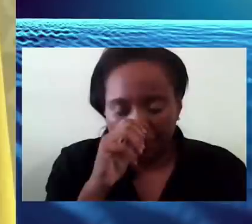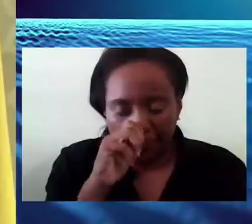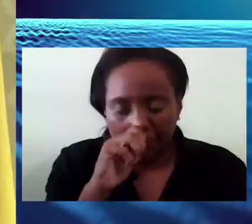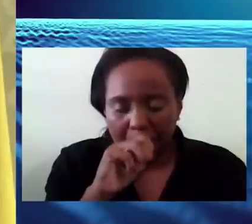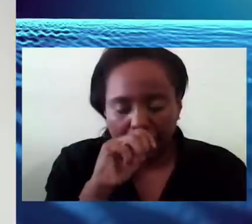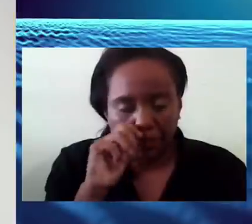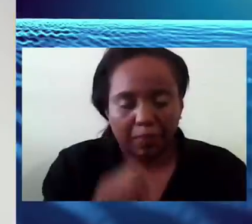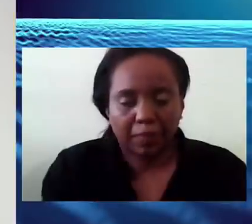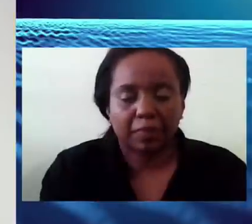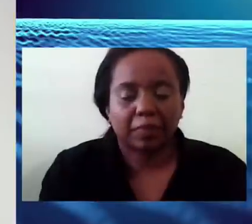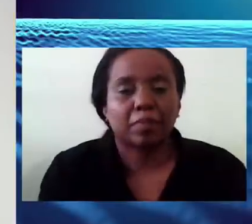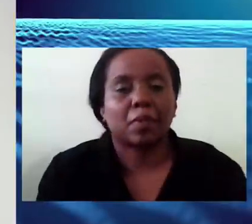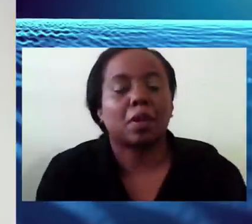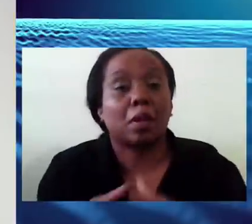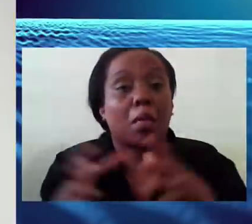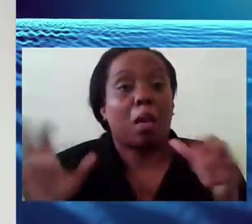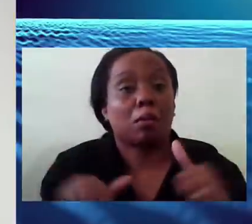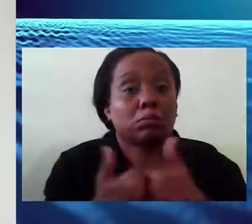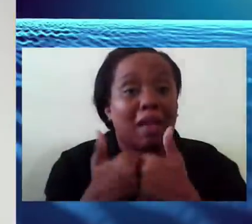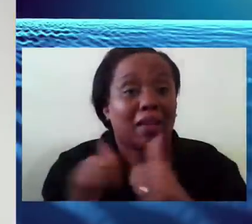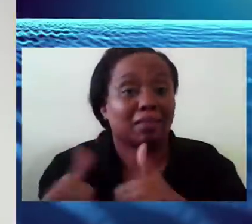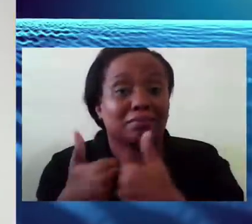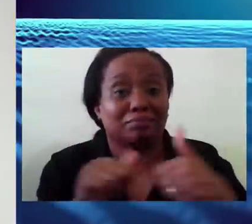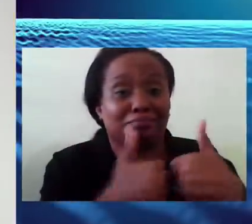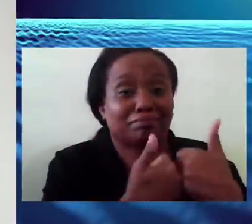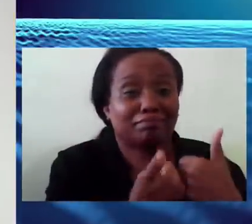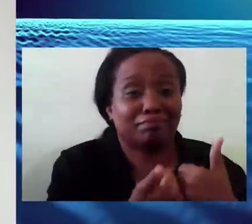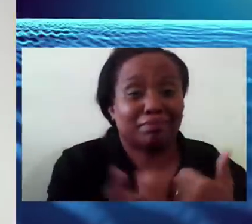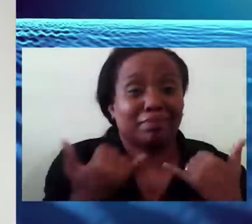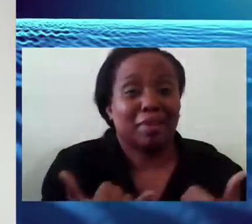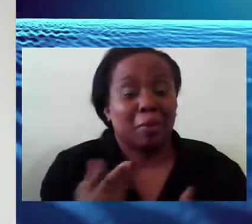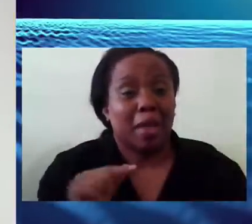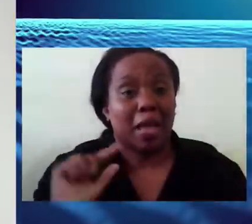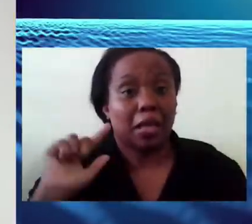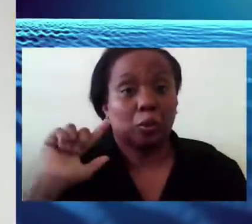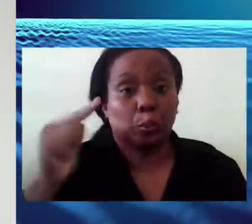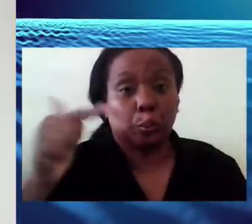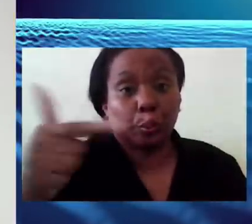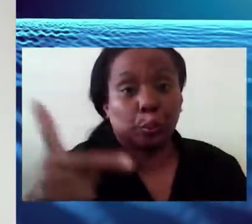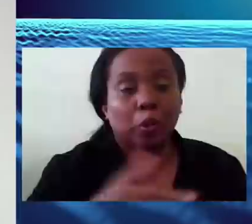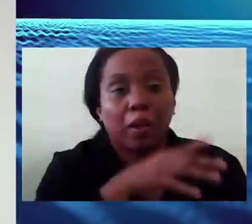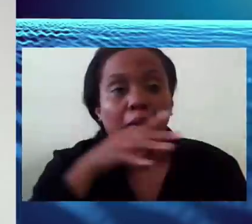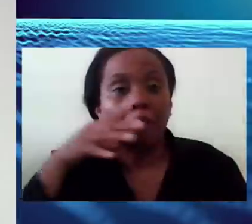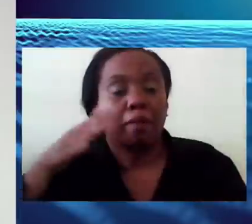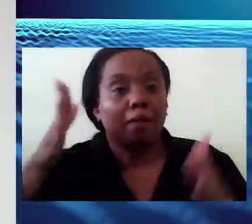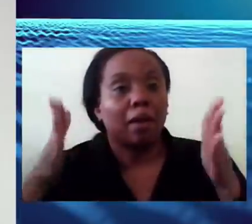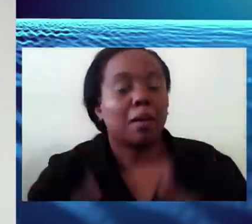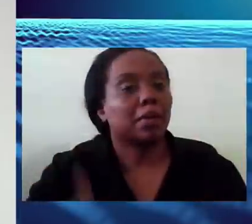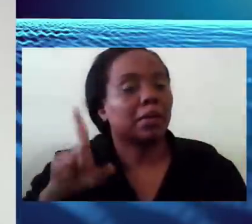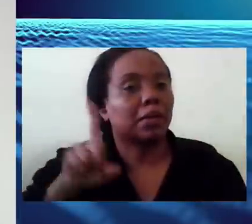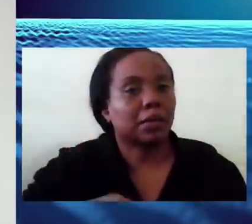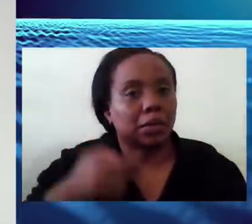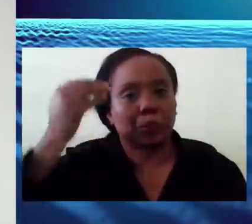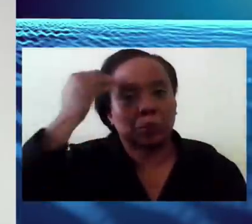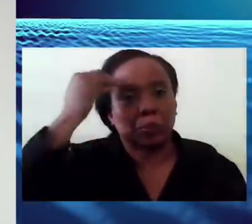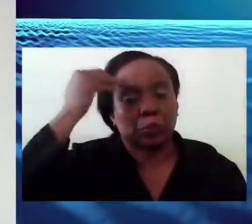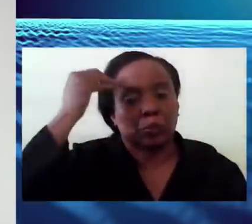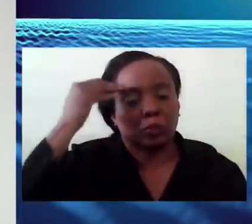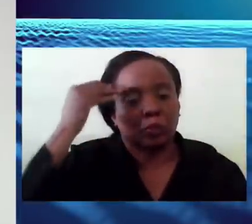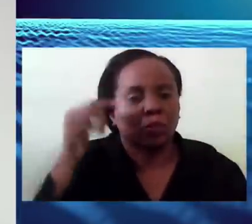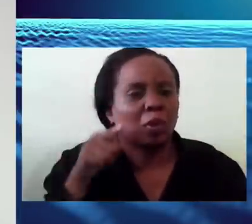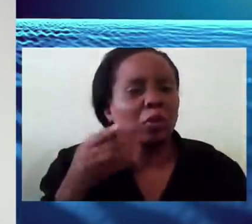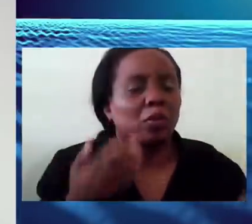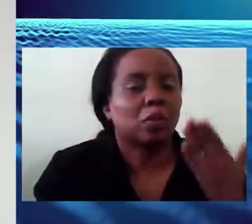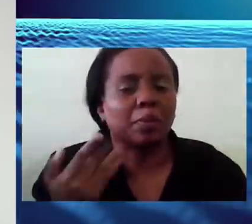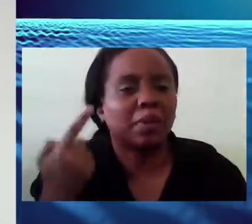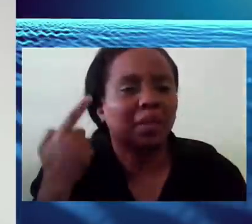and long-term challenges that this ash fall presents. And farmers really need to be aware of this. And while you might think you've gotten away with